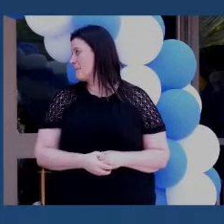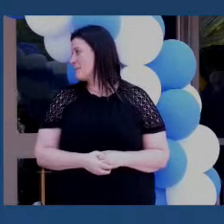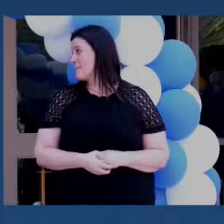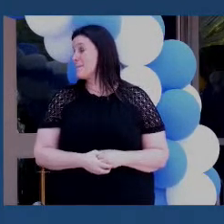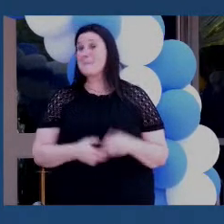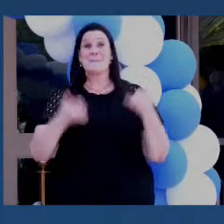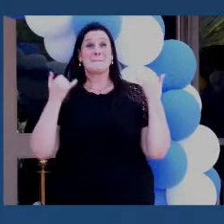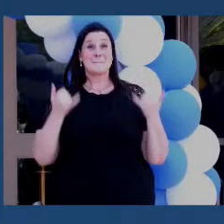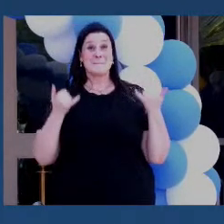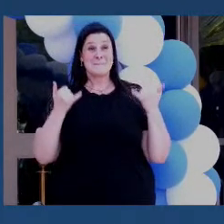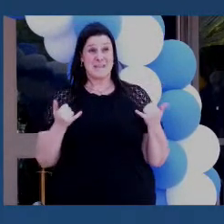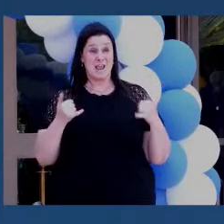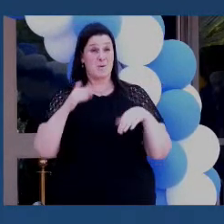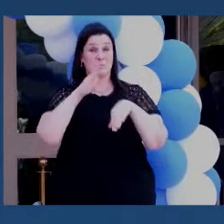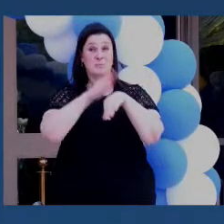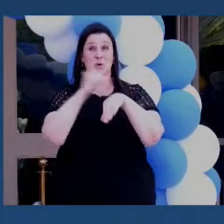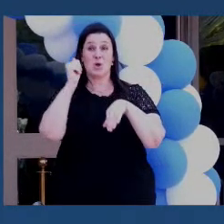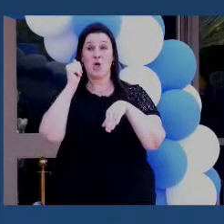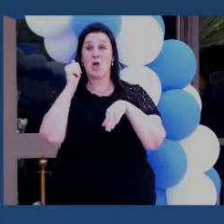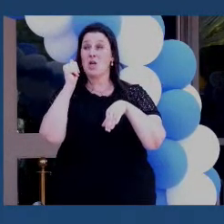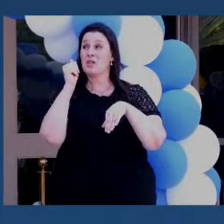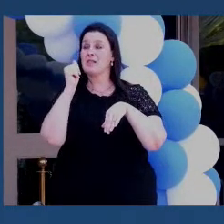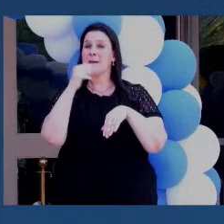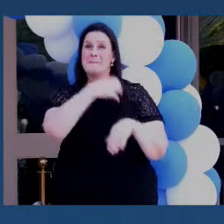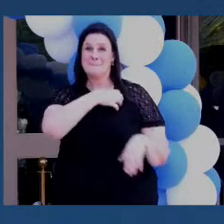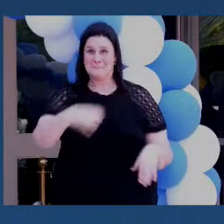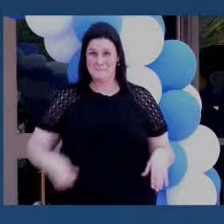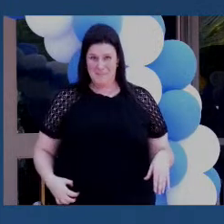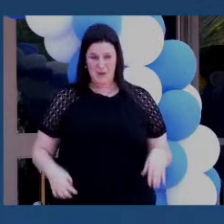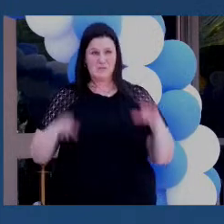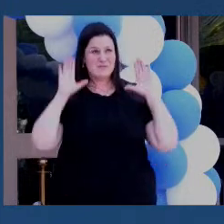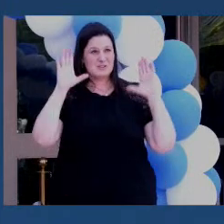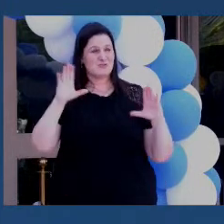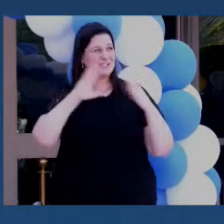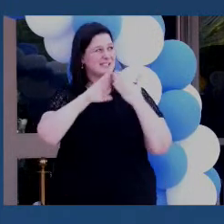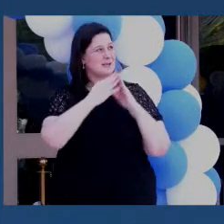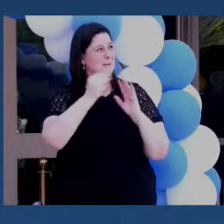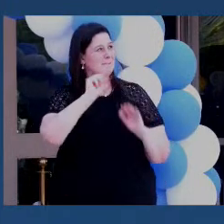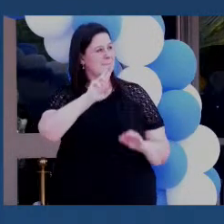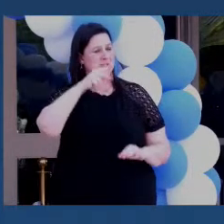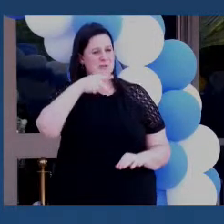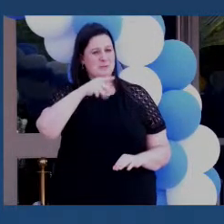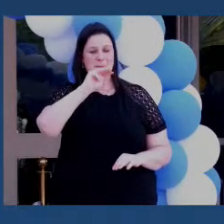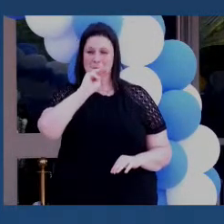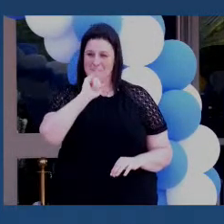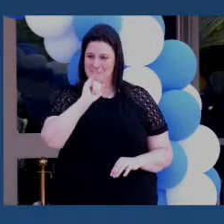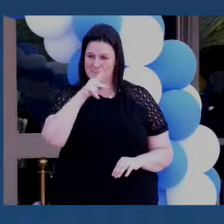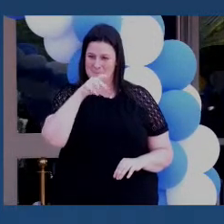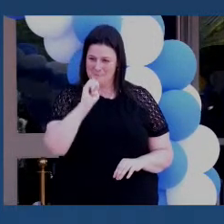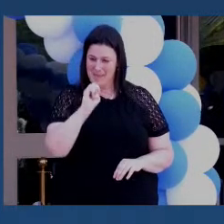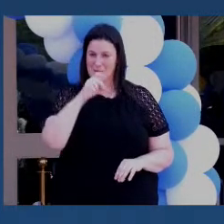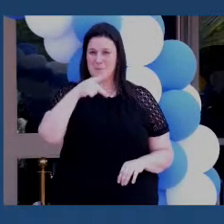At this time, we will call the mayor of our great city, Mr. Mike Pritchett.